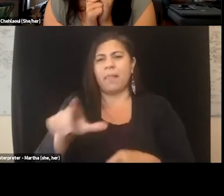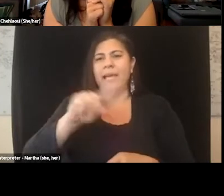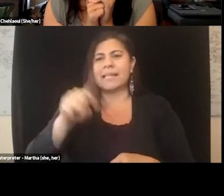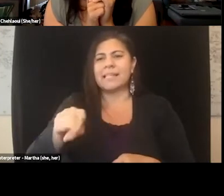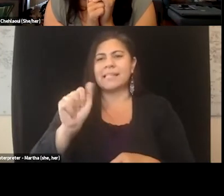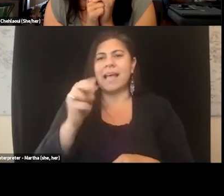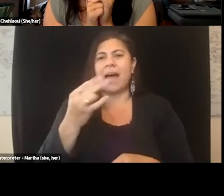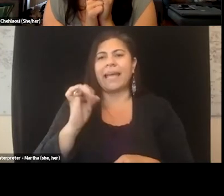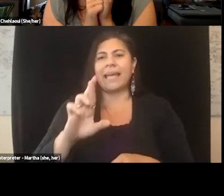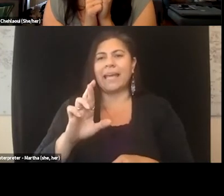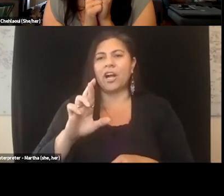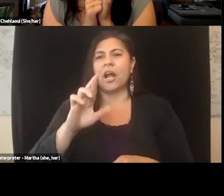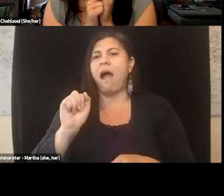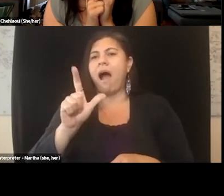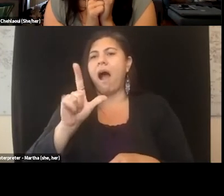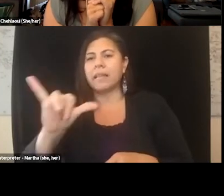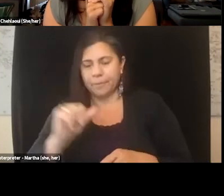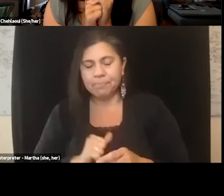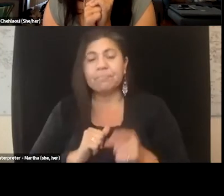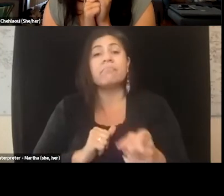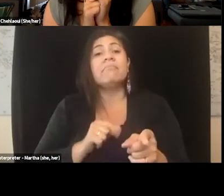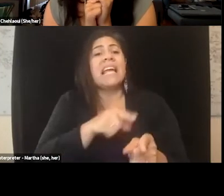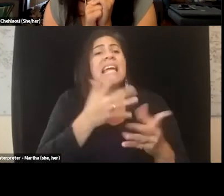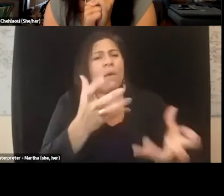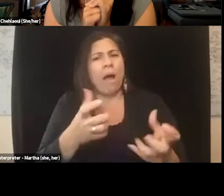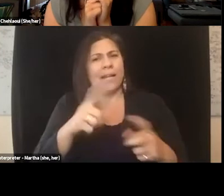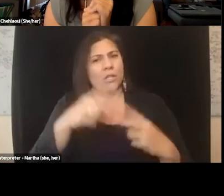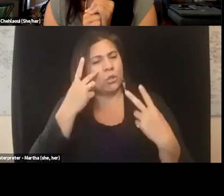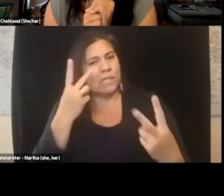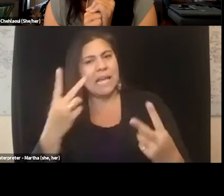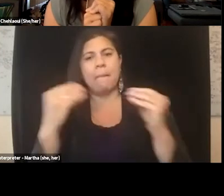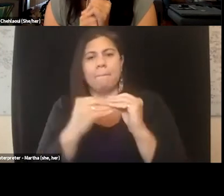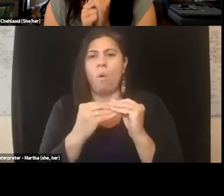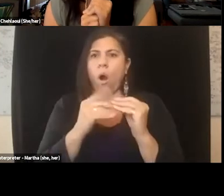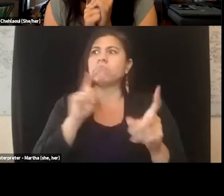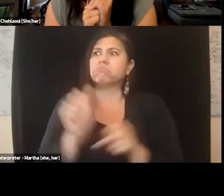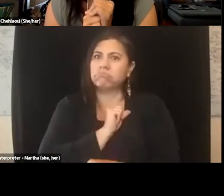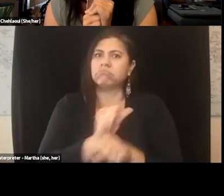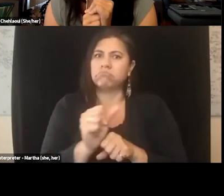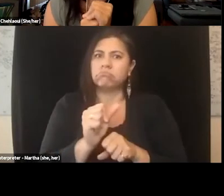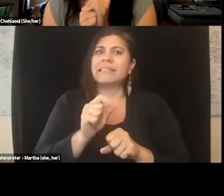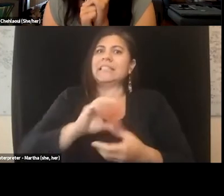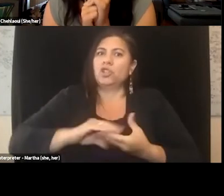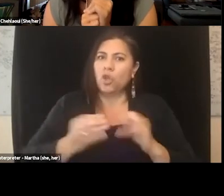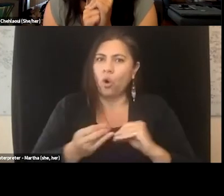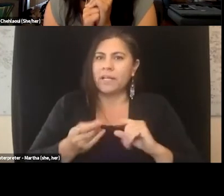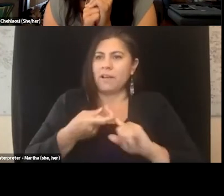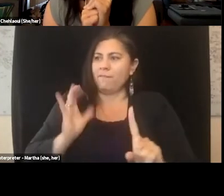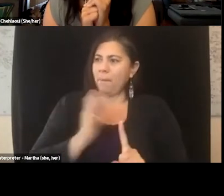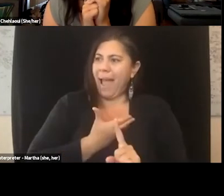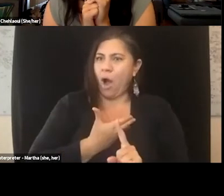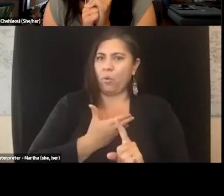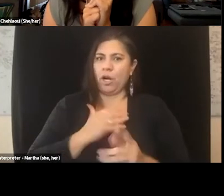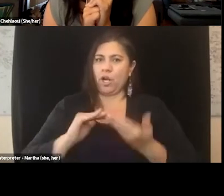the word intimate and that he wished to see more intimate stories from our communities. And that to